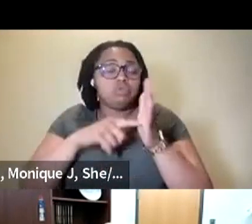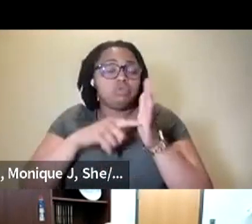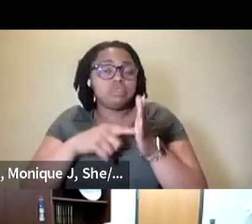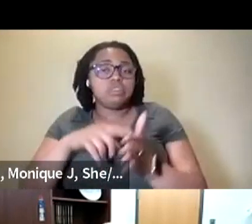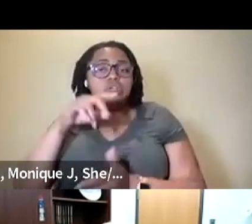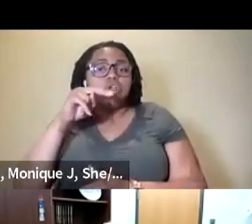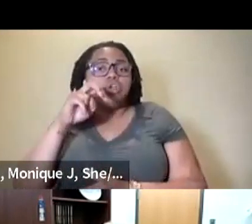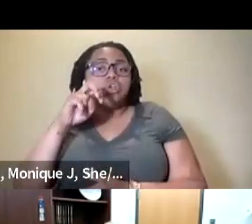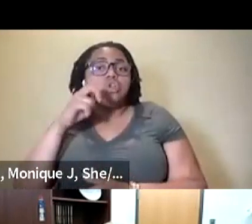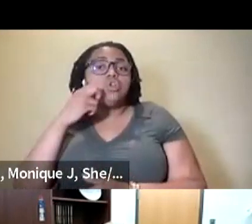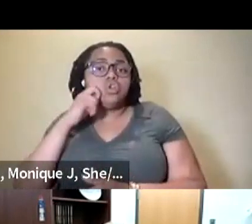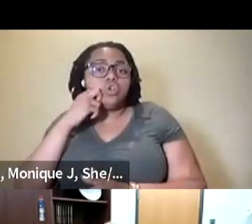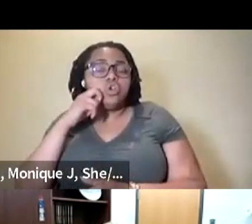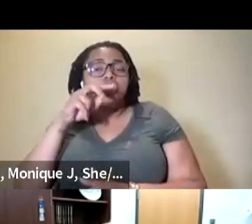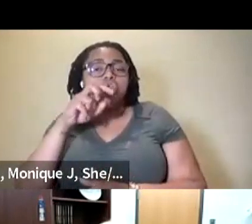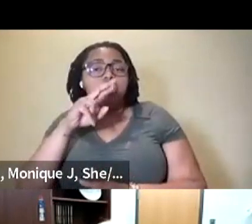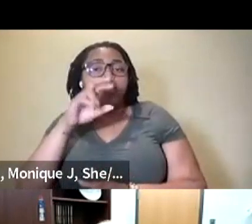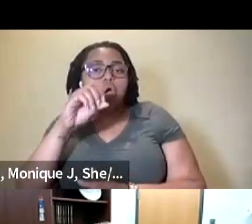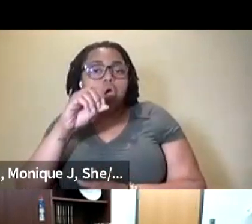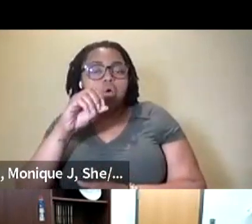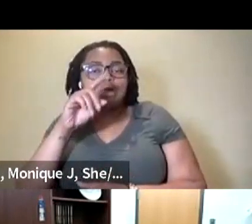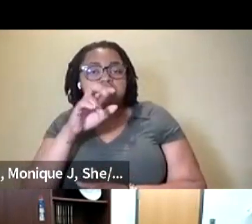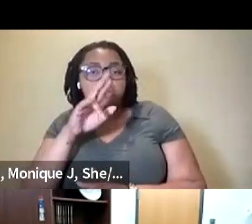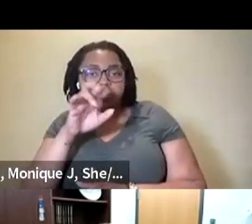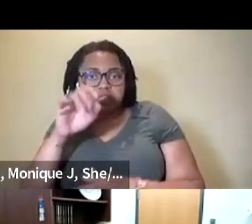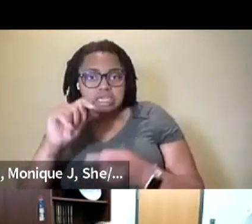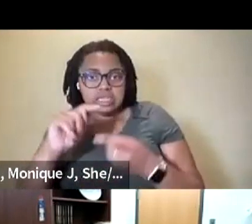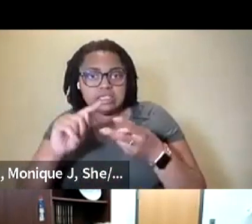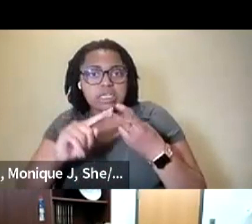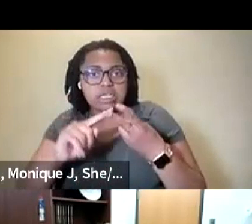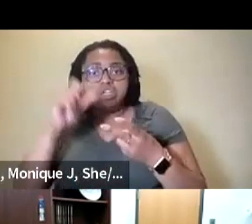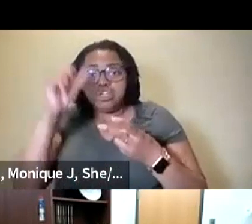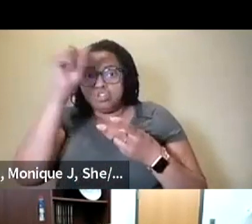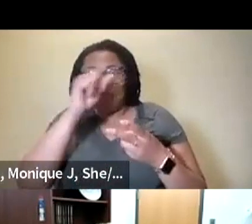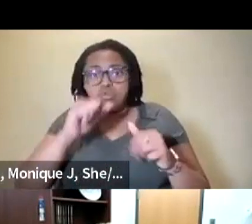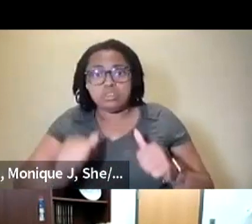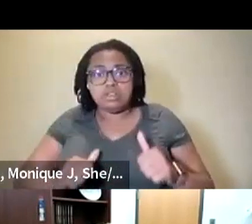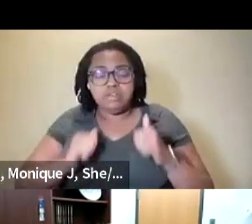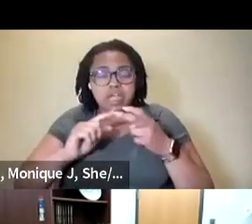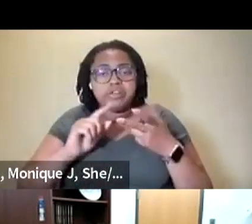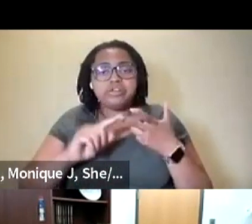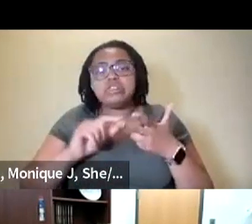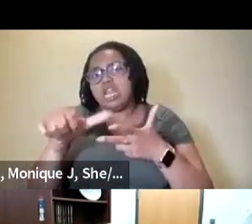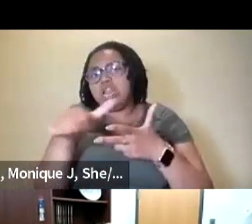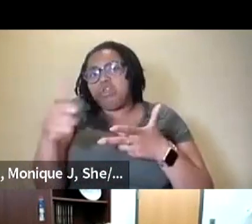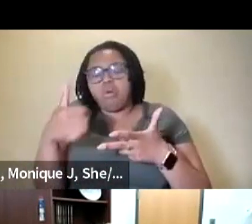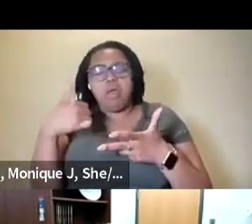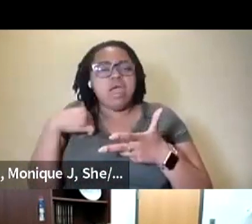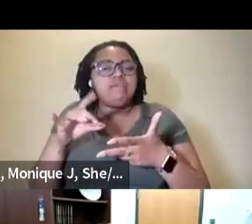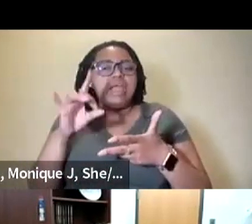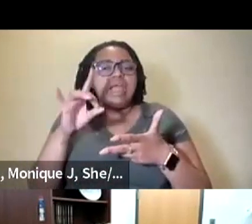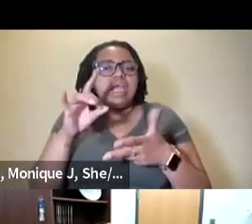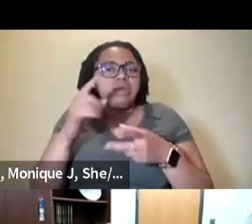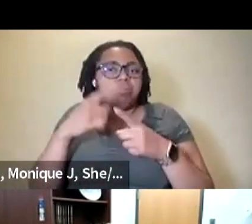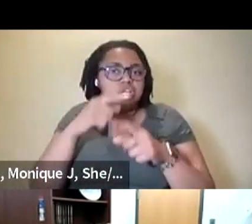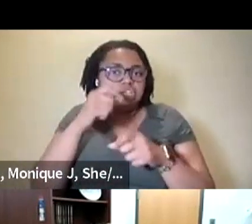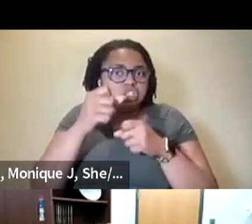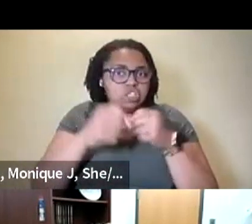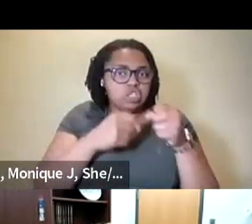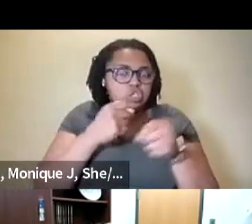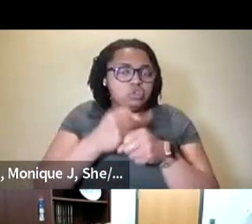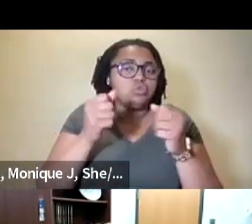system and stroke survivors and has 8+ years of experience with disability herself.